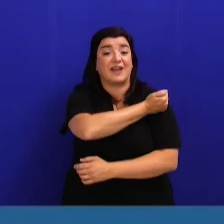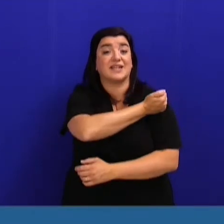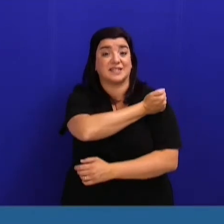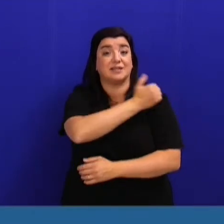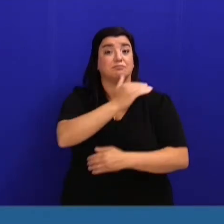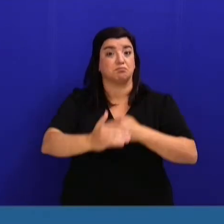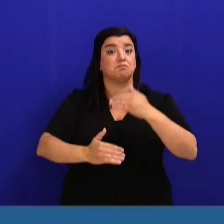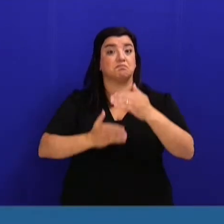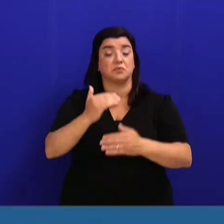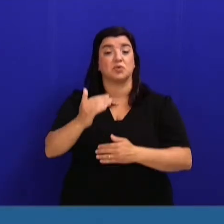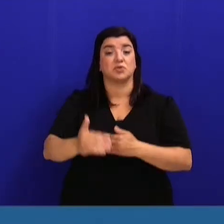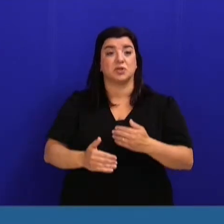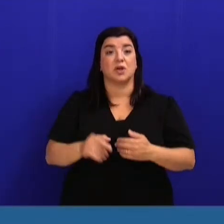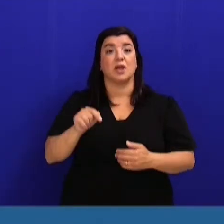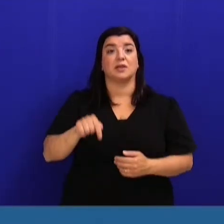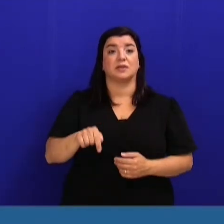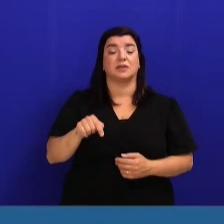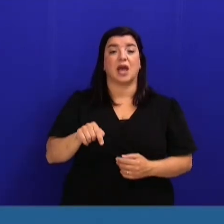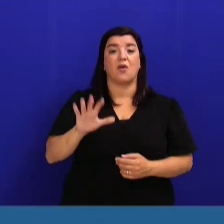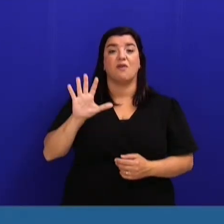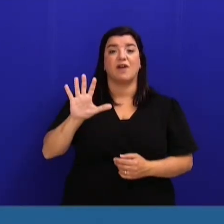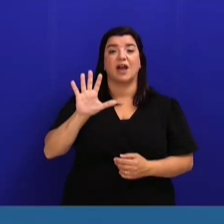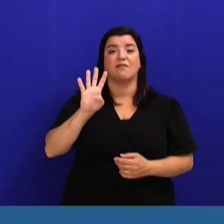now, we have administered